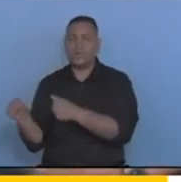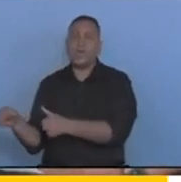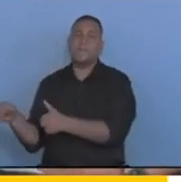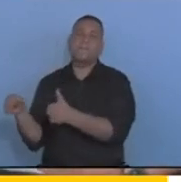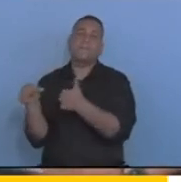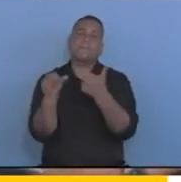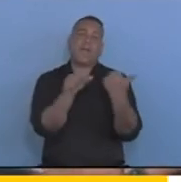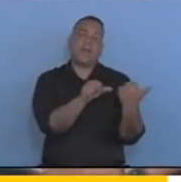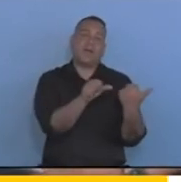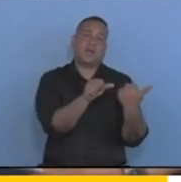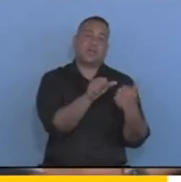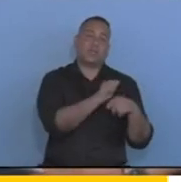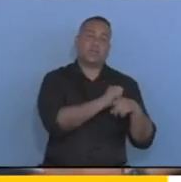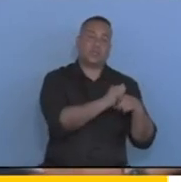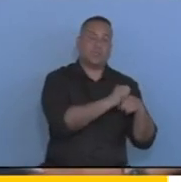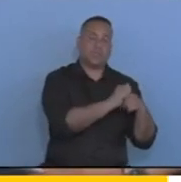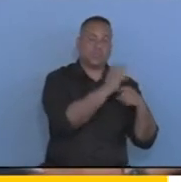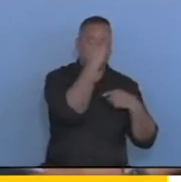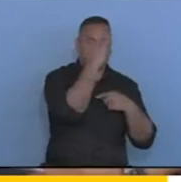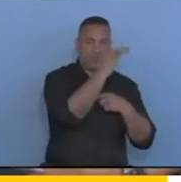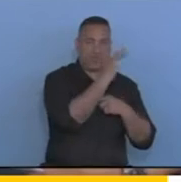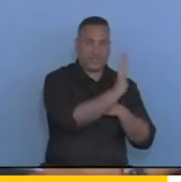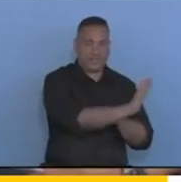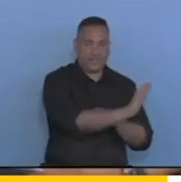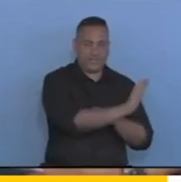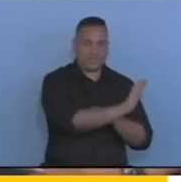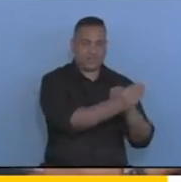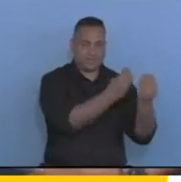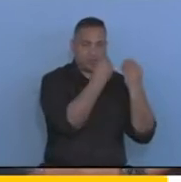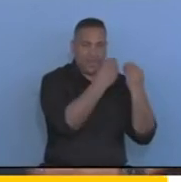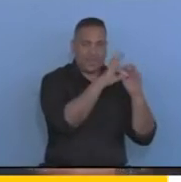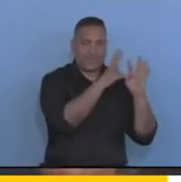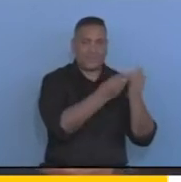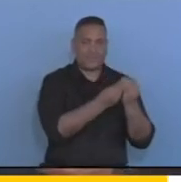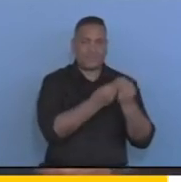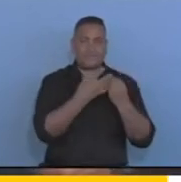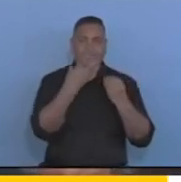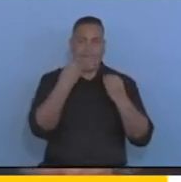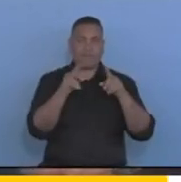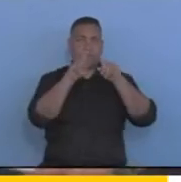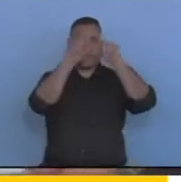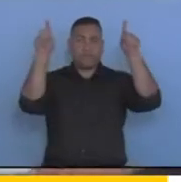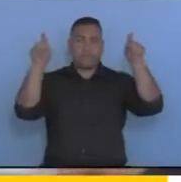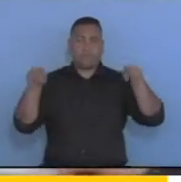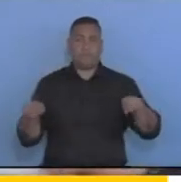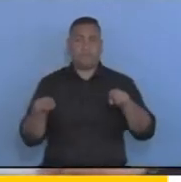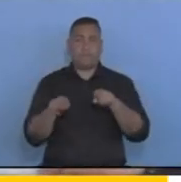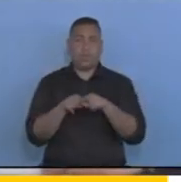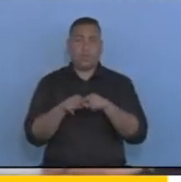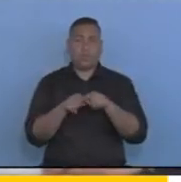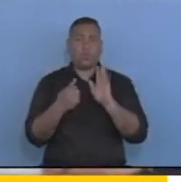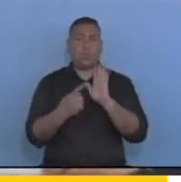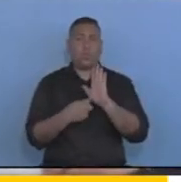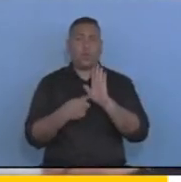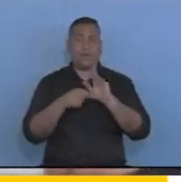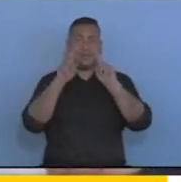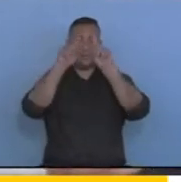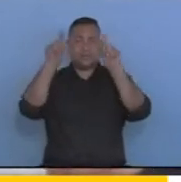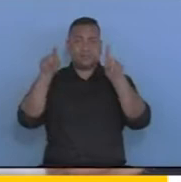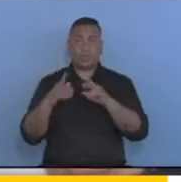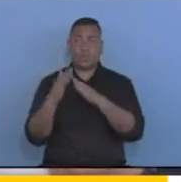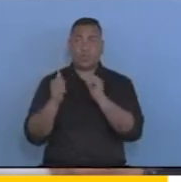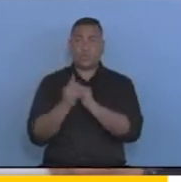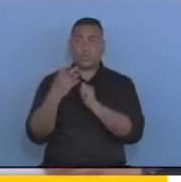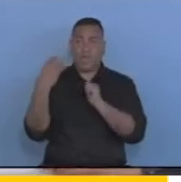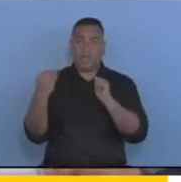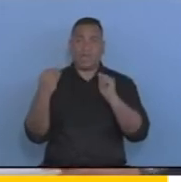we'll go over that. Or sometimes you'll see there's boards, whiteboards in the workshop. We will just gather